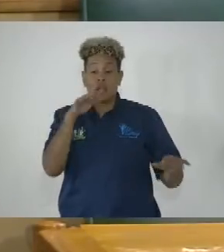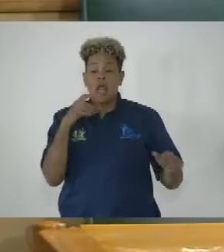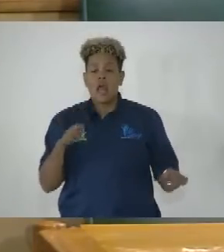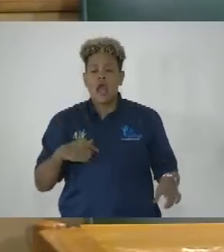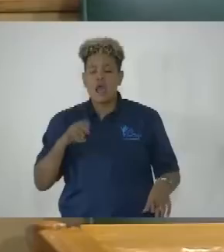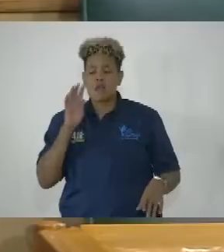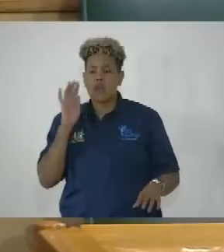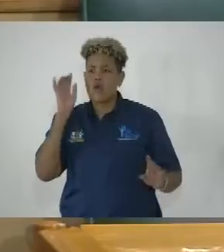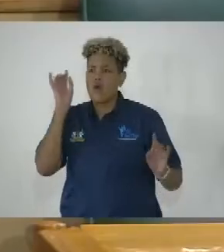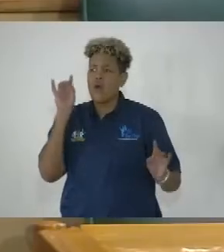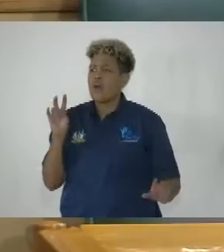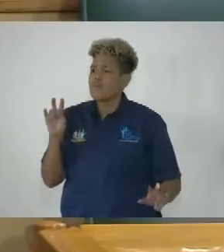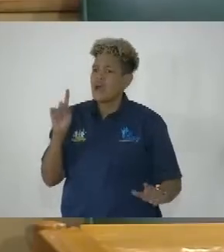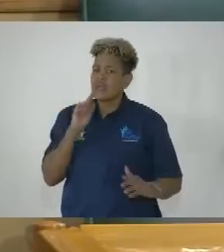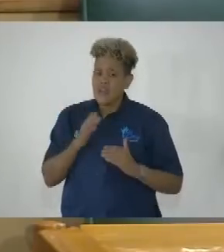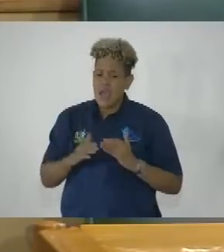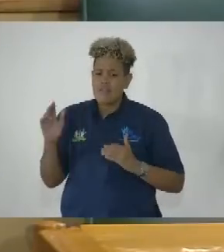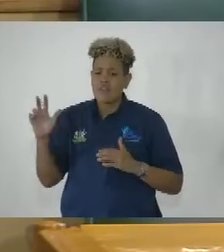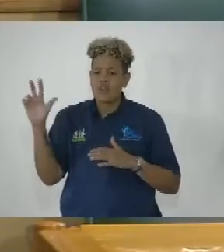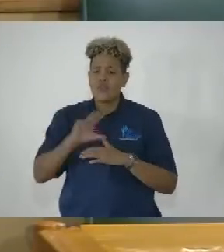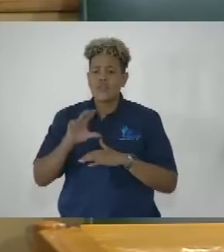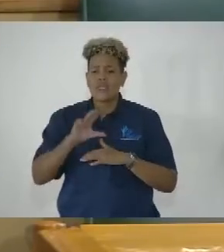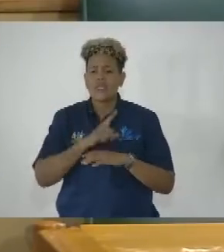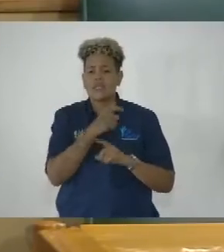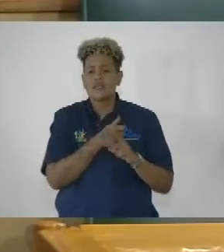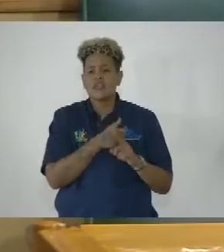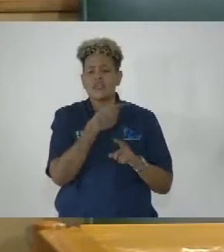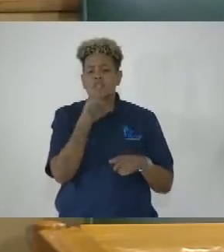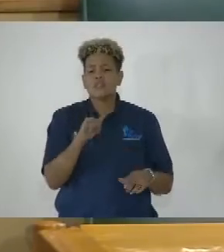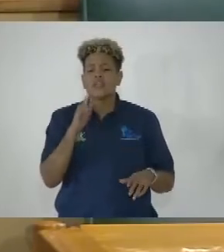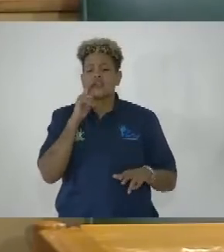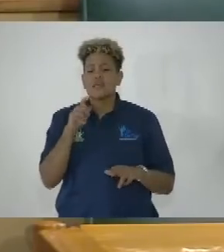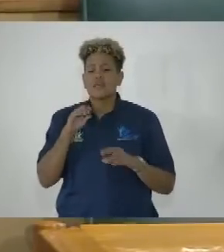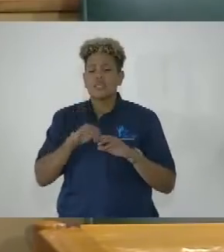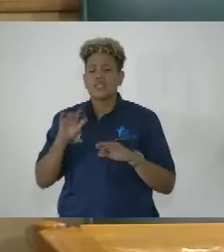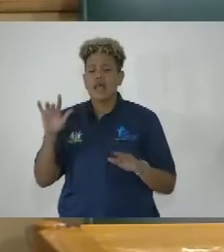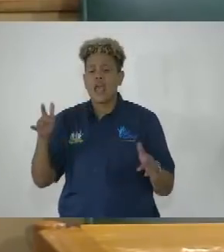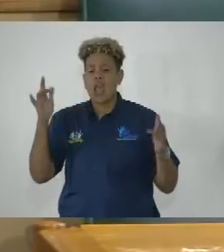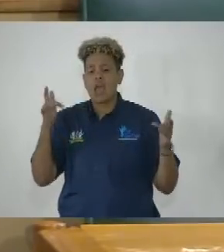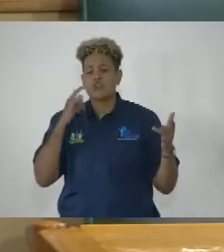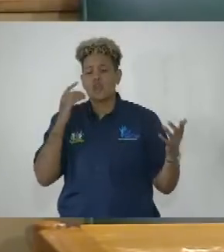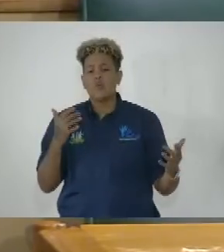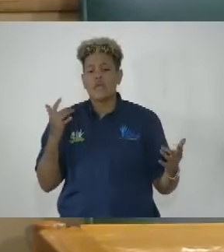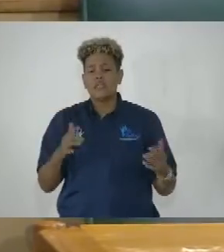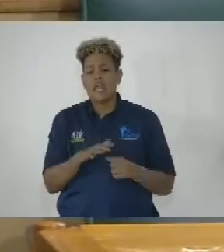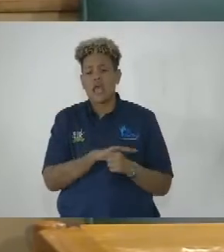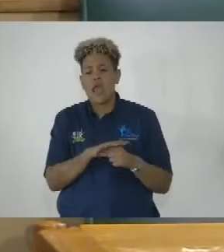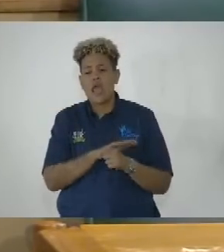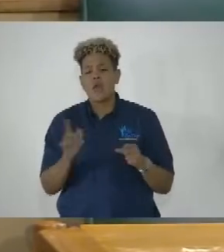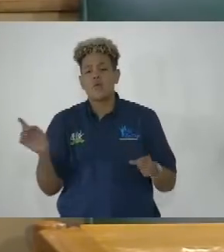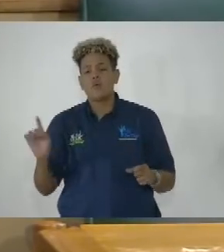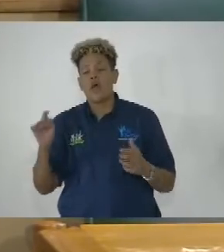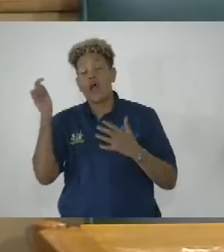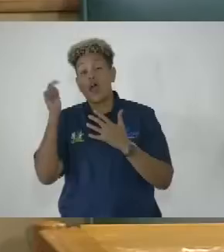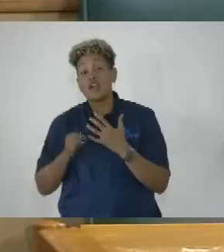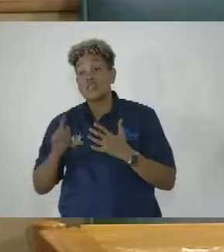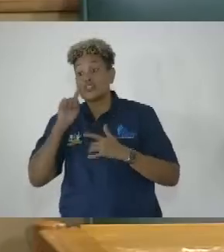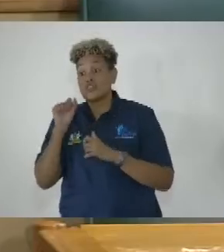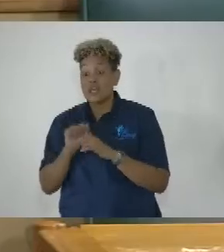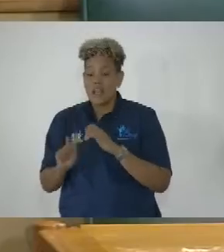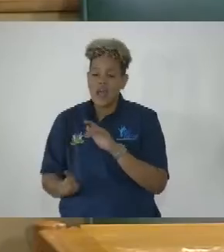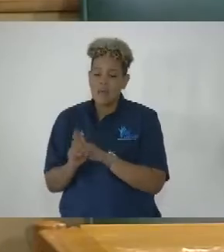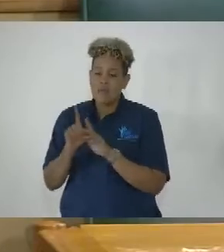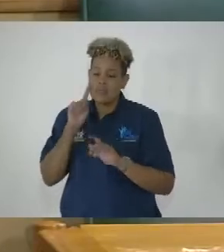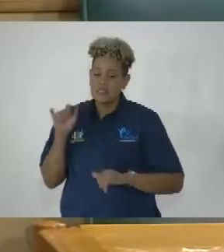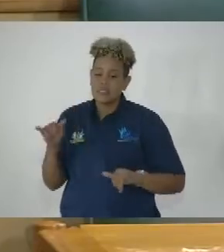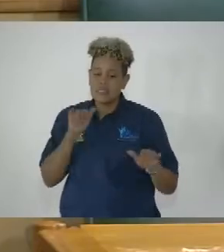I was horrified that after 3 days, she was still in the casualty waiting area, where conditions appeared